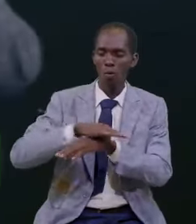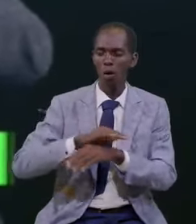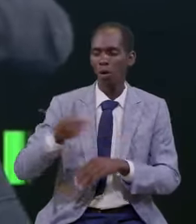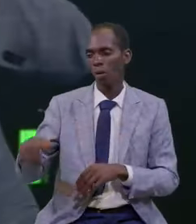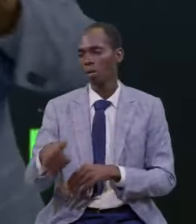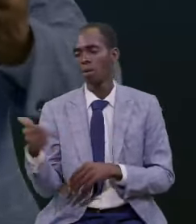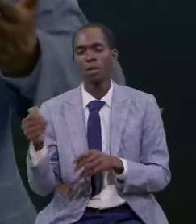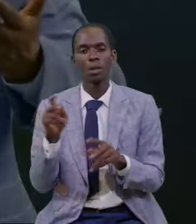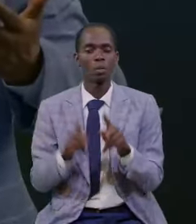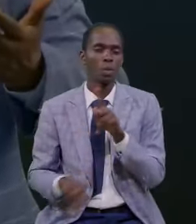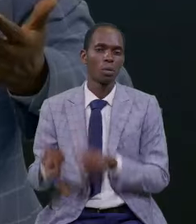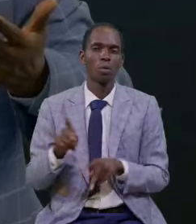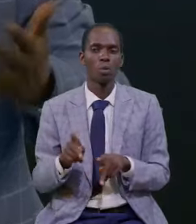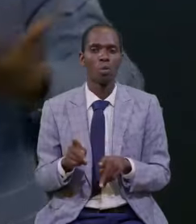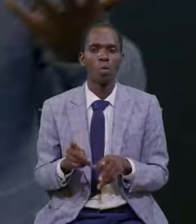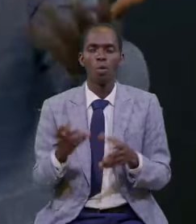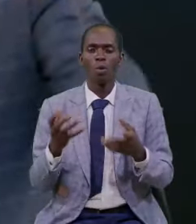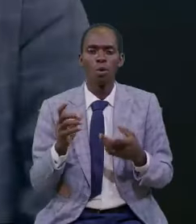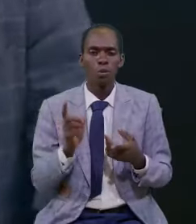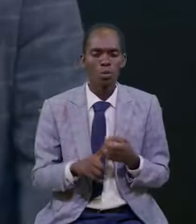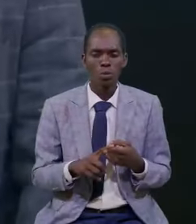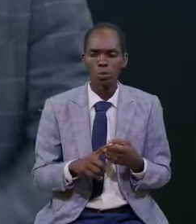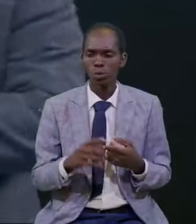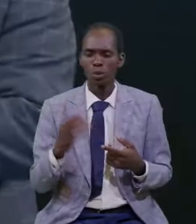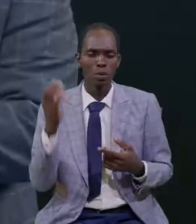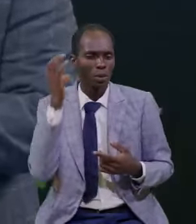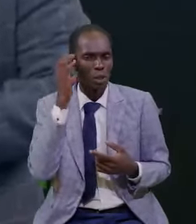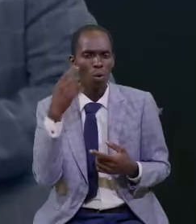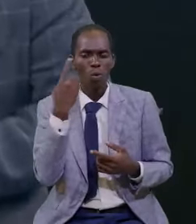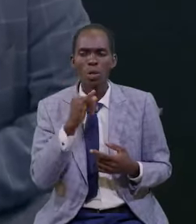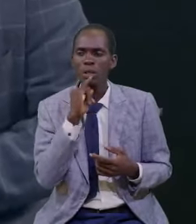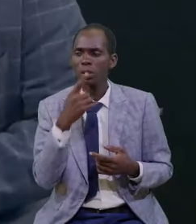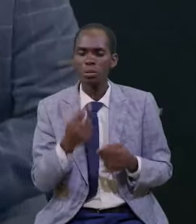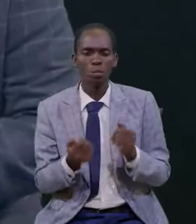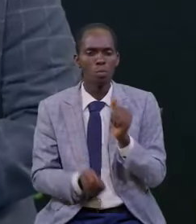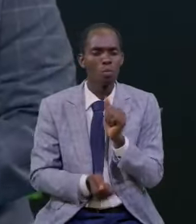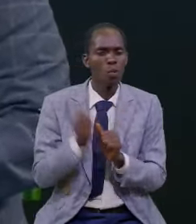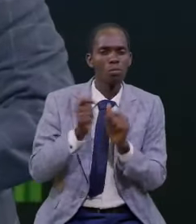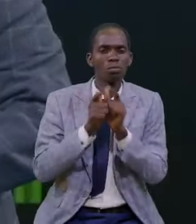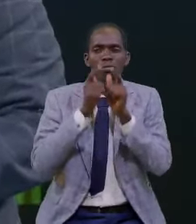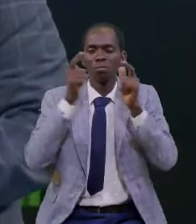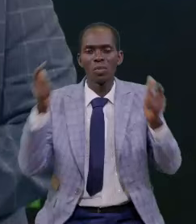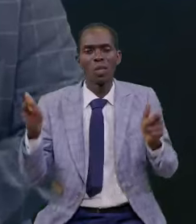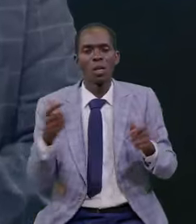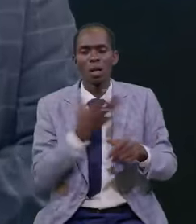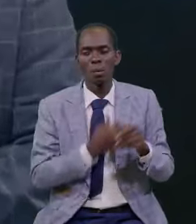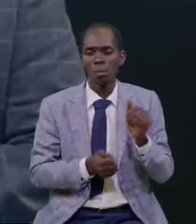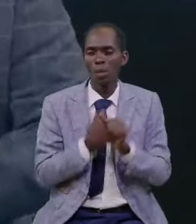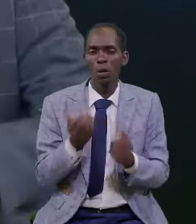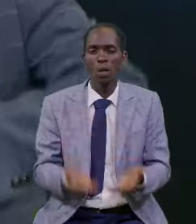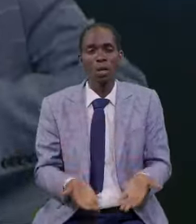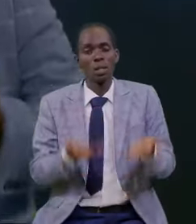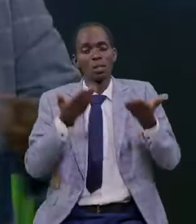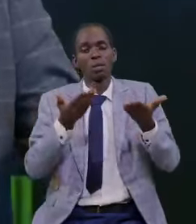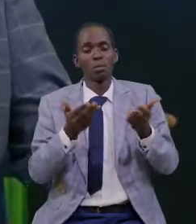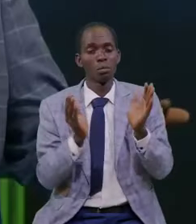be here the greatest, here the most exalted. And Jesus said, it shall not be